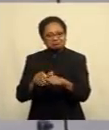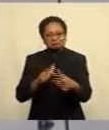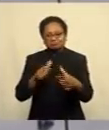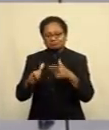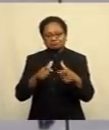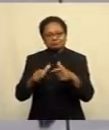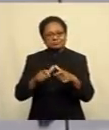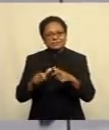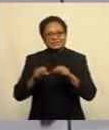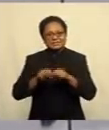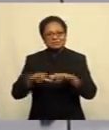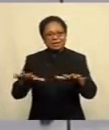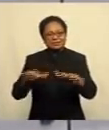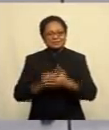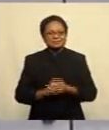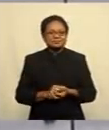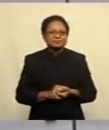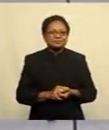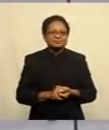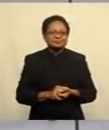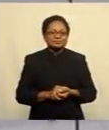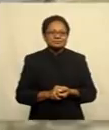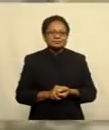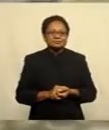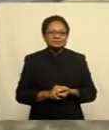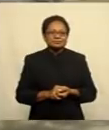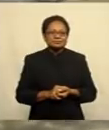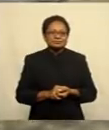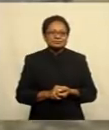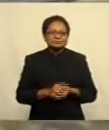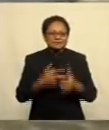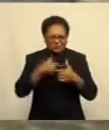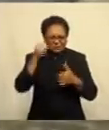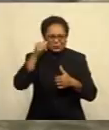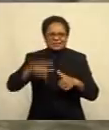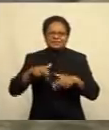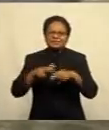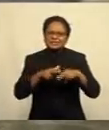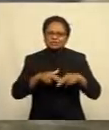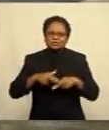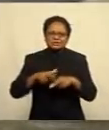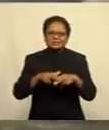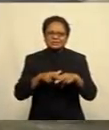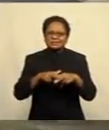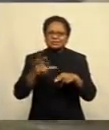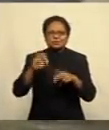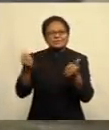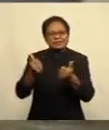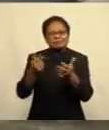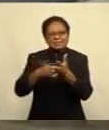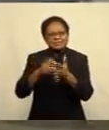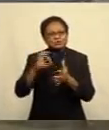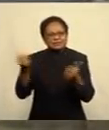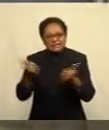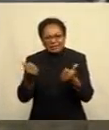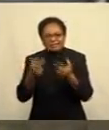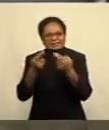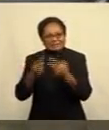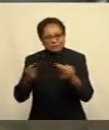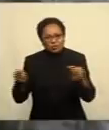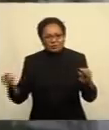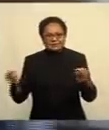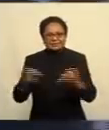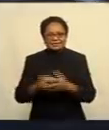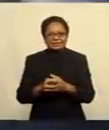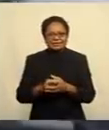have. We know what limited resources that our government has. But let's work with